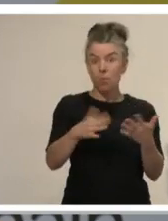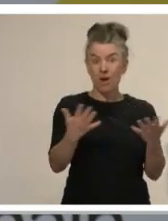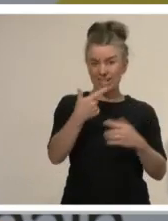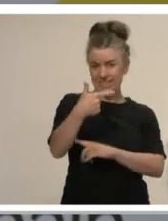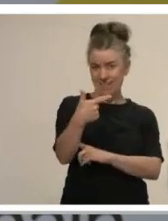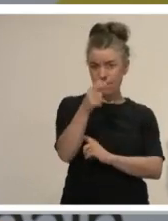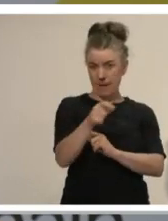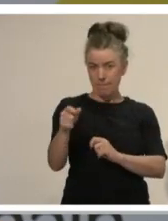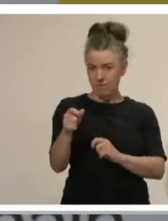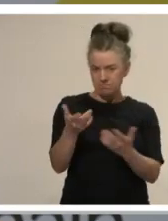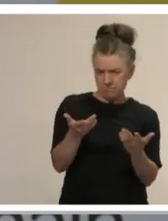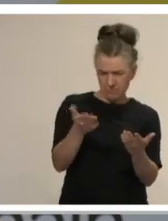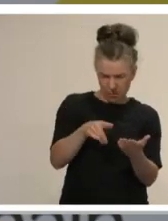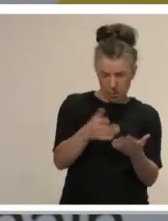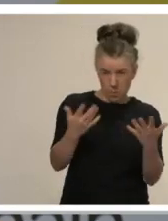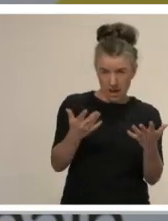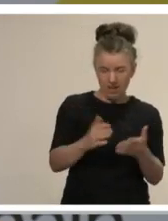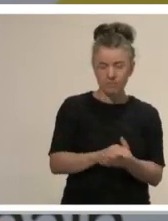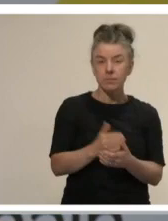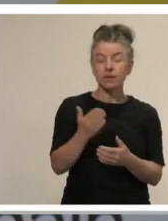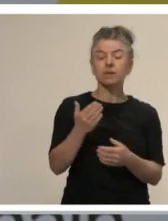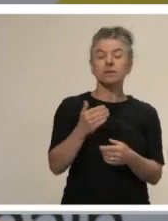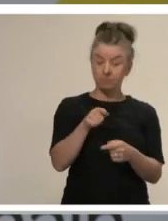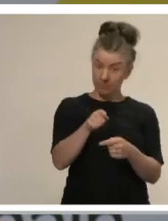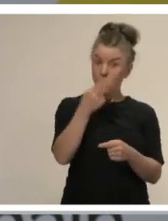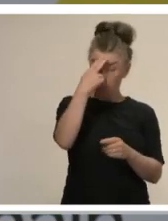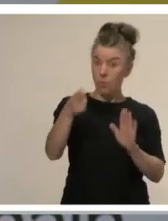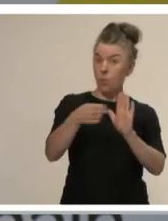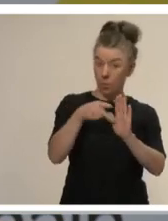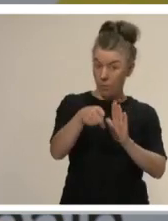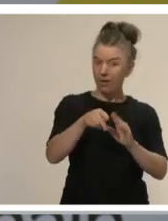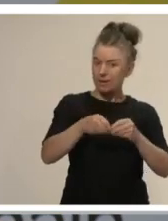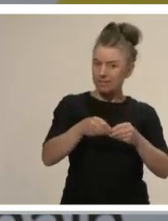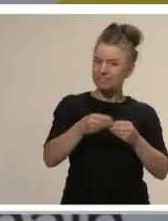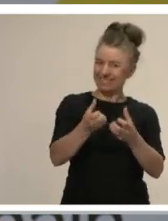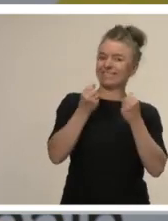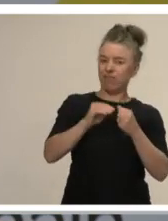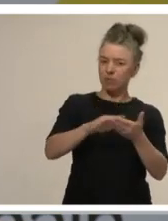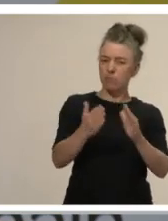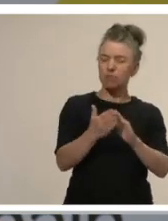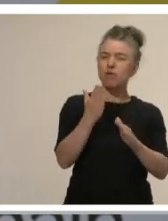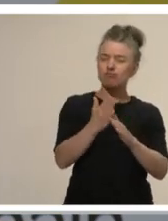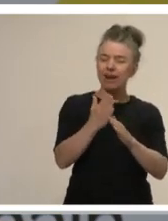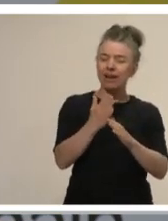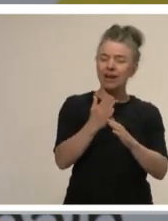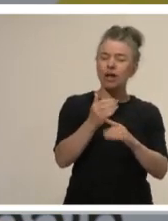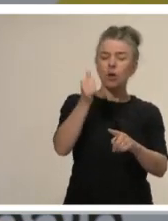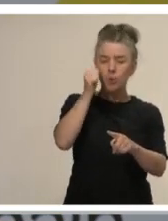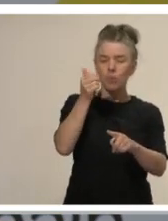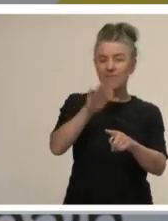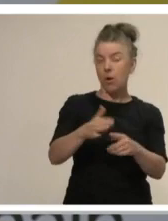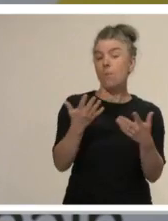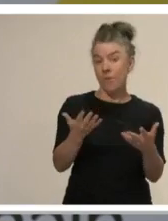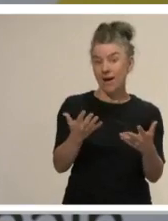even though they were classified as community transmission, it was quite clear where the person had been infected or